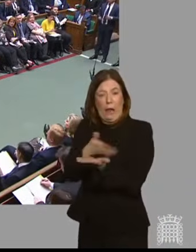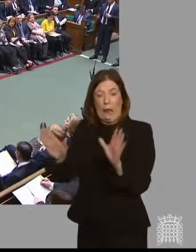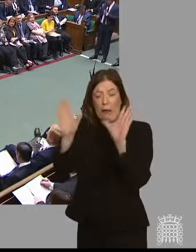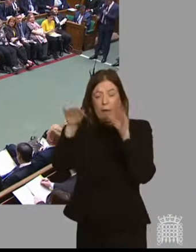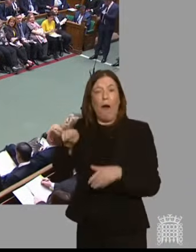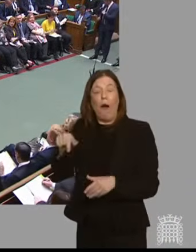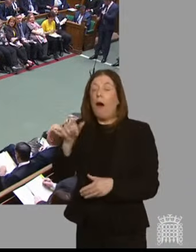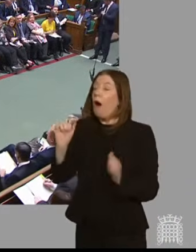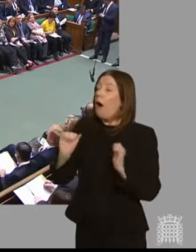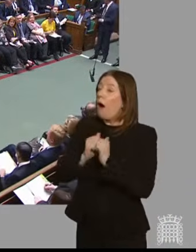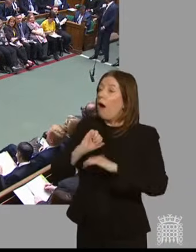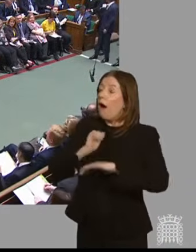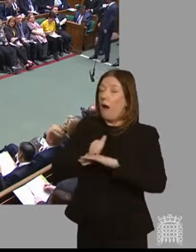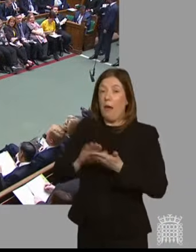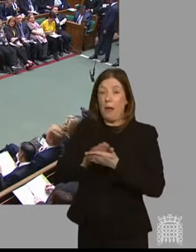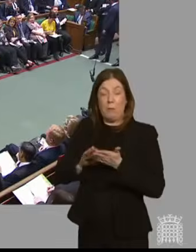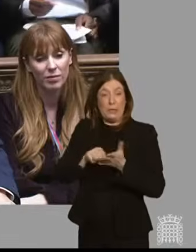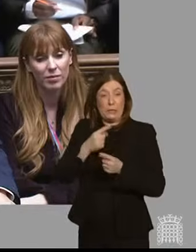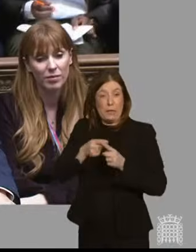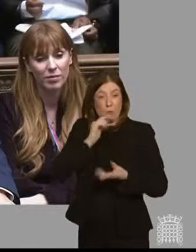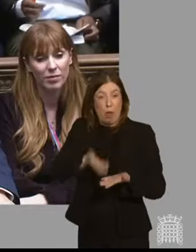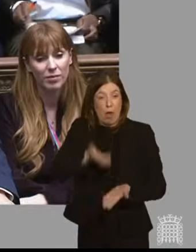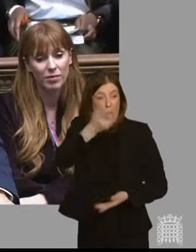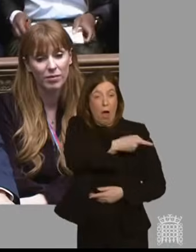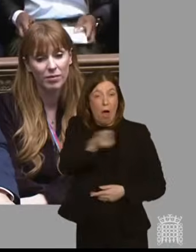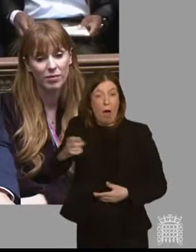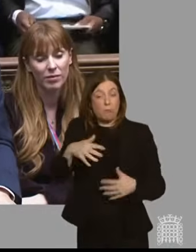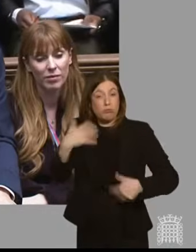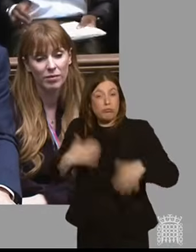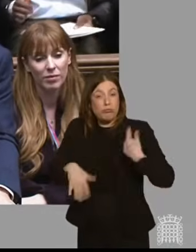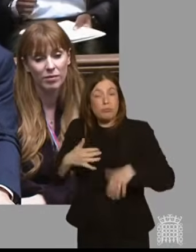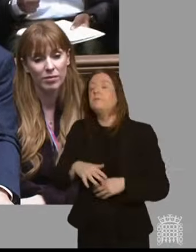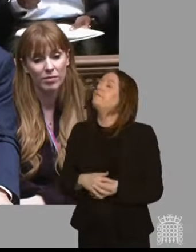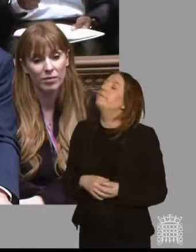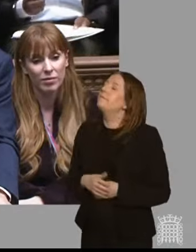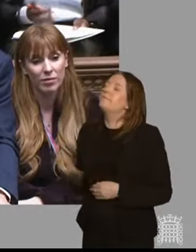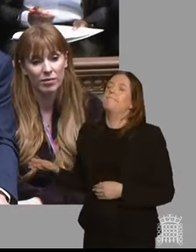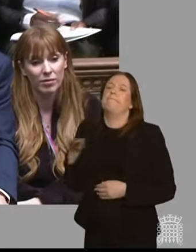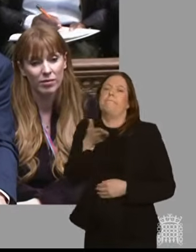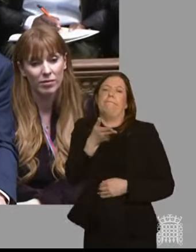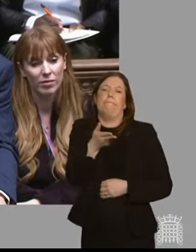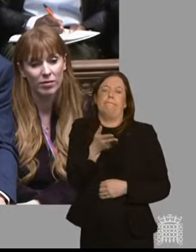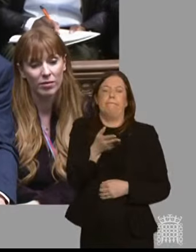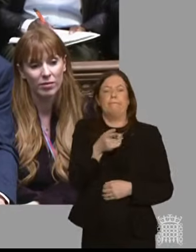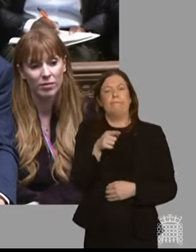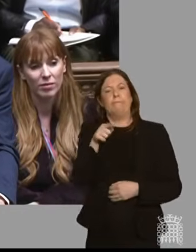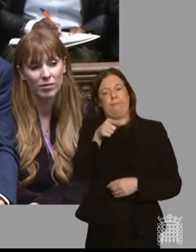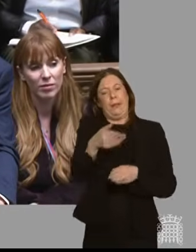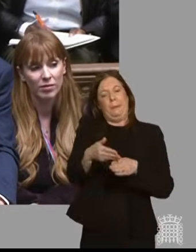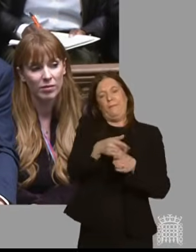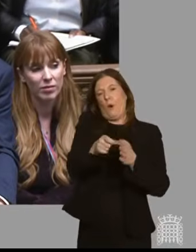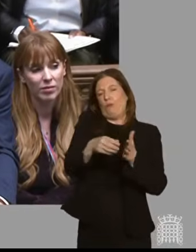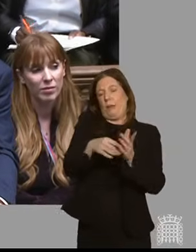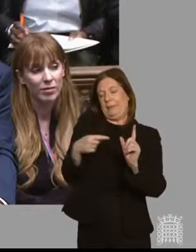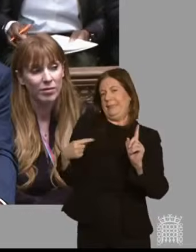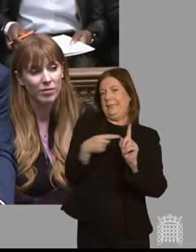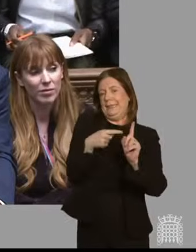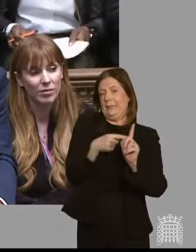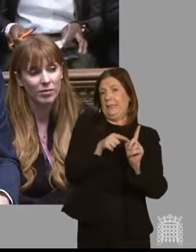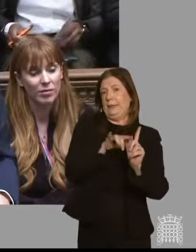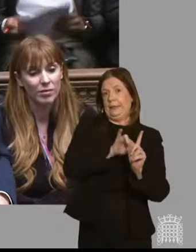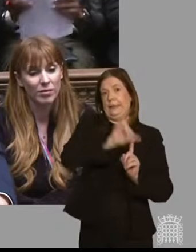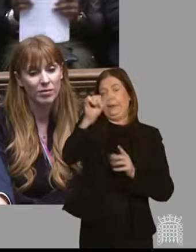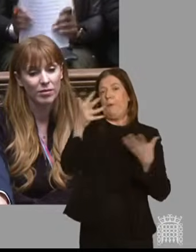Mr. Speaker, his predecessor spent last week in America trying to flog her new book. In search of fame and